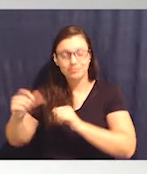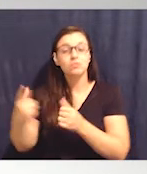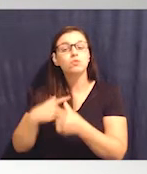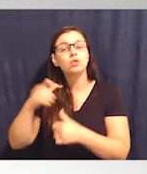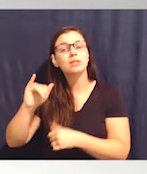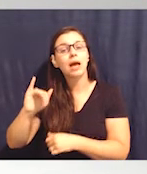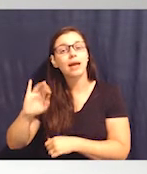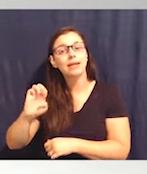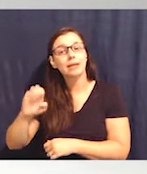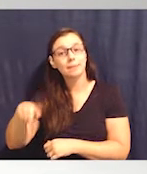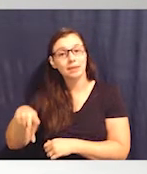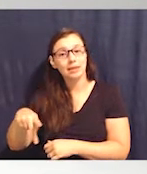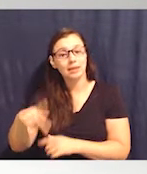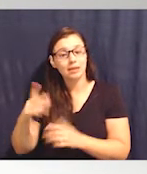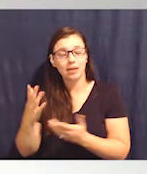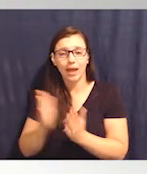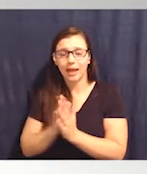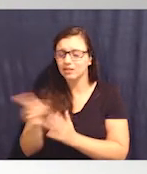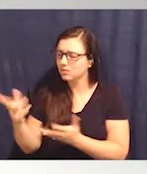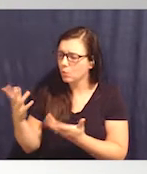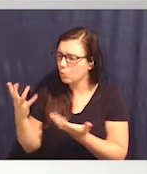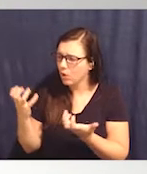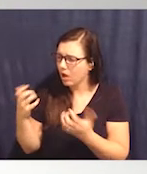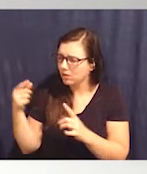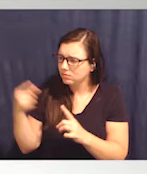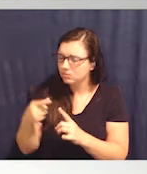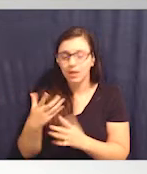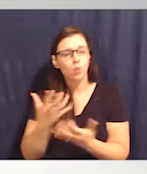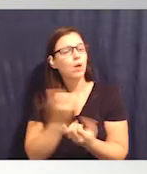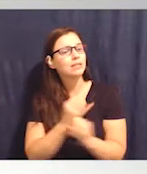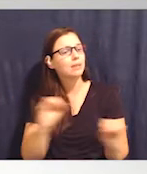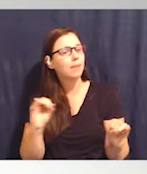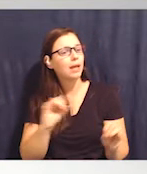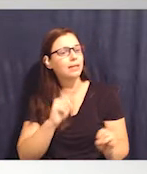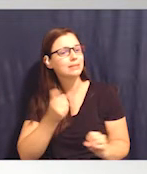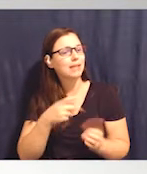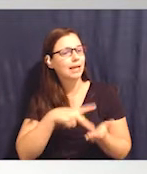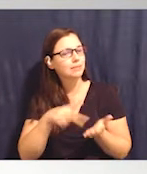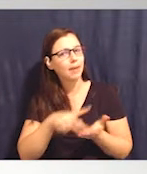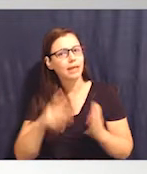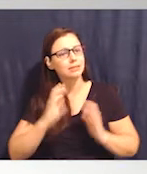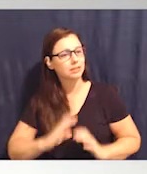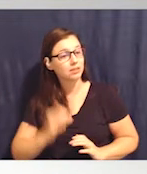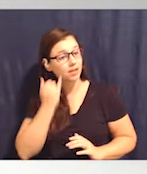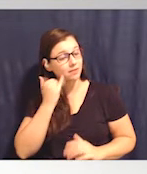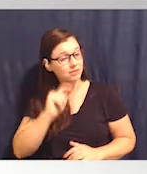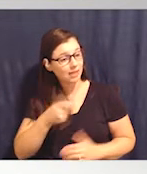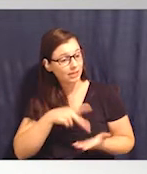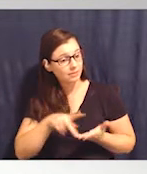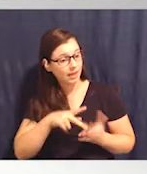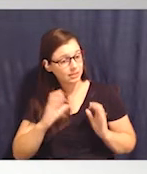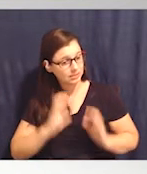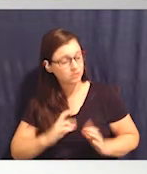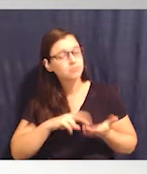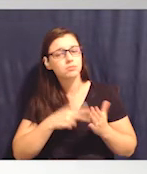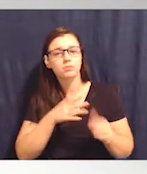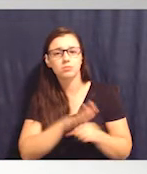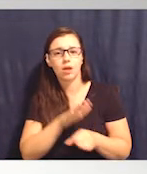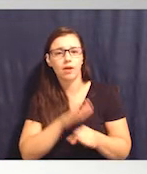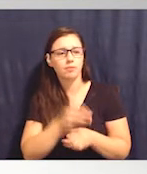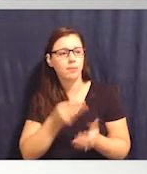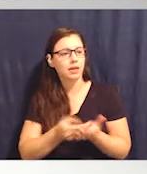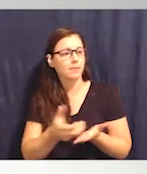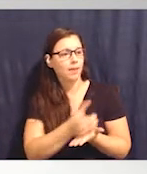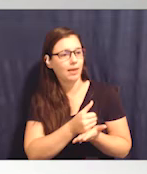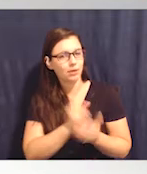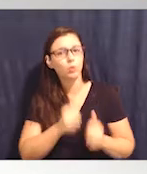is, I want an independent tax-paying citizen. Because if he's a tax-paying citizen, it means he's got enough money, he's making enough money that he can live off of it.